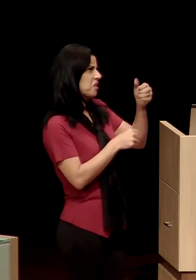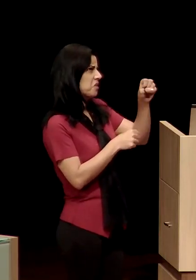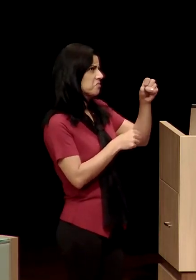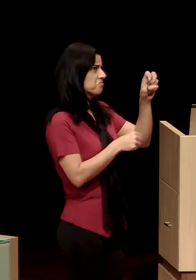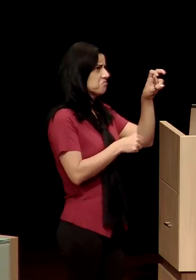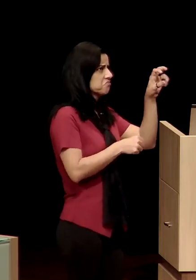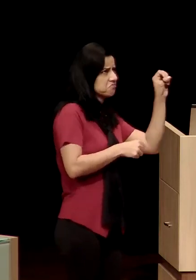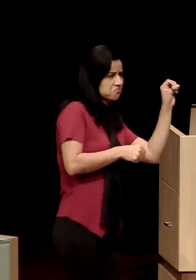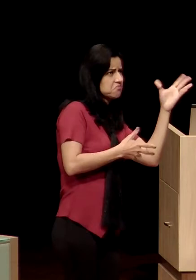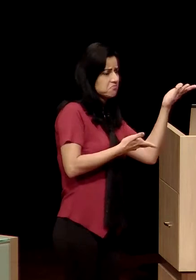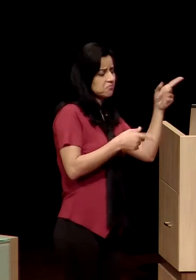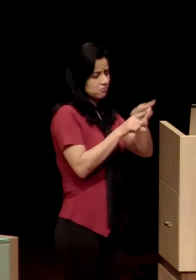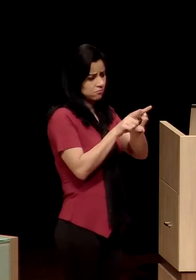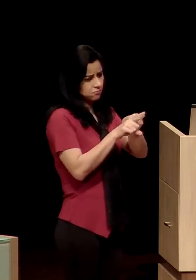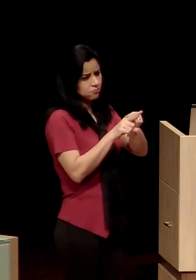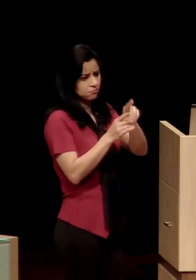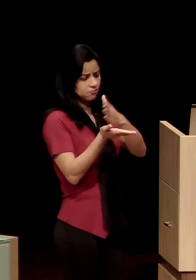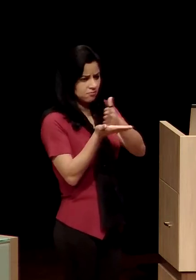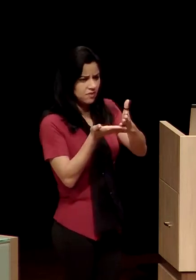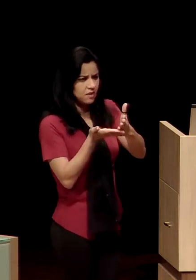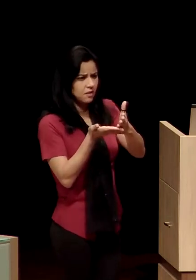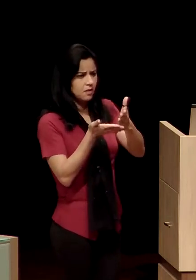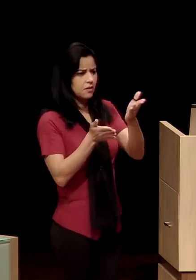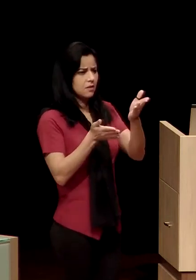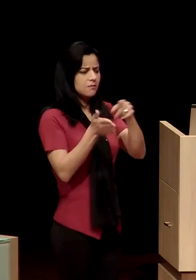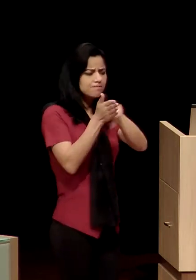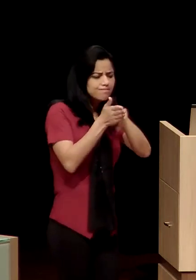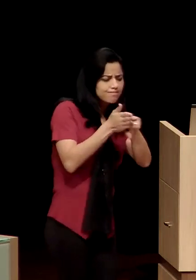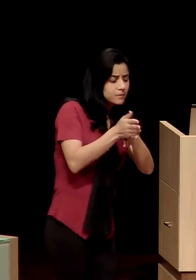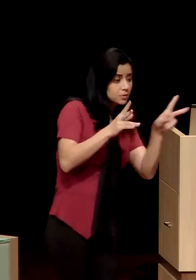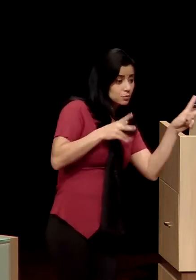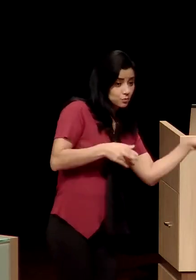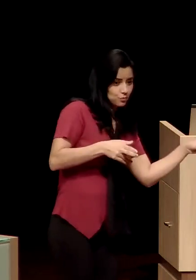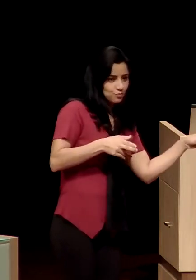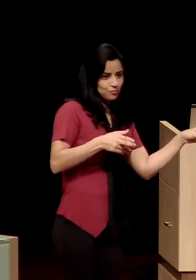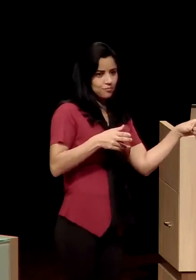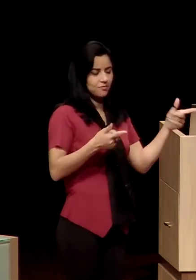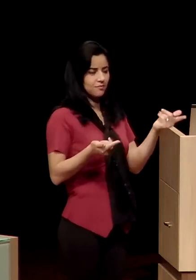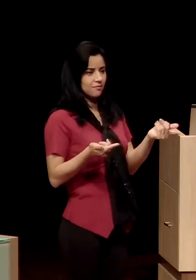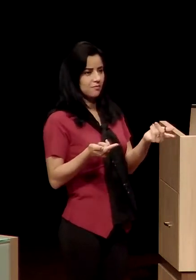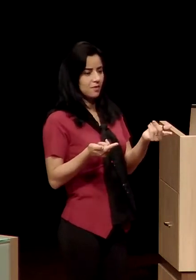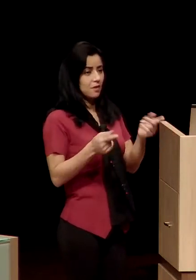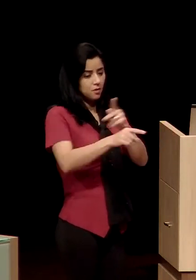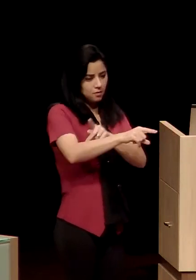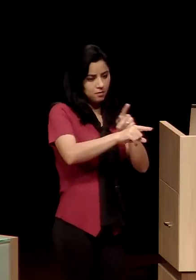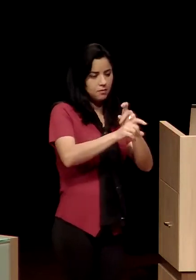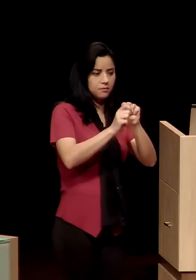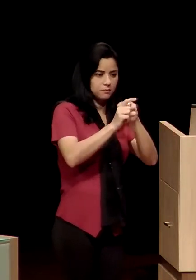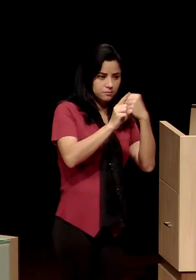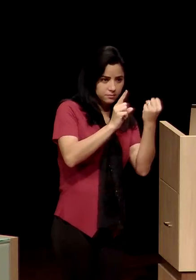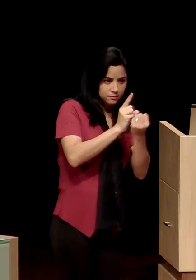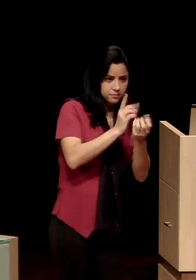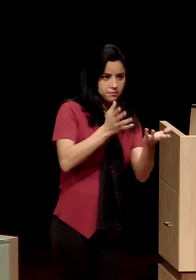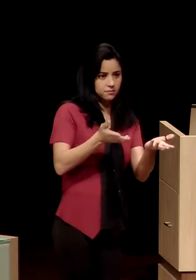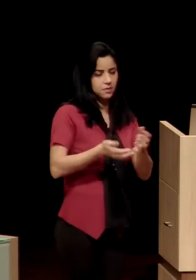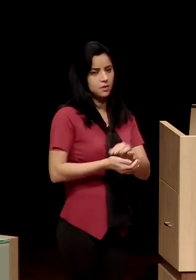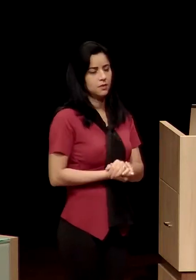1850 que também começou a fazer uma mesma pesquisa sobre pedagogia social.